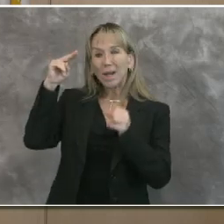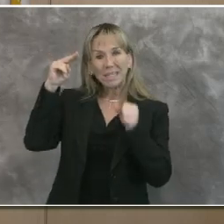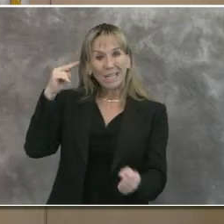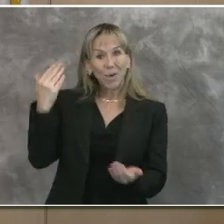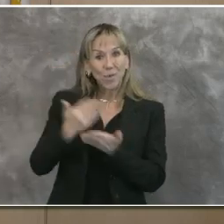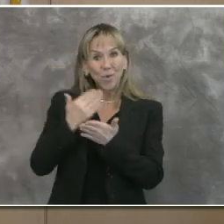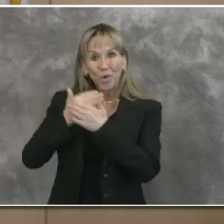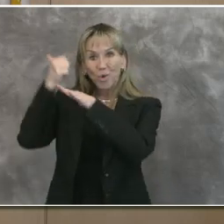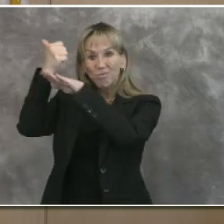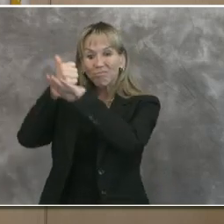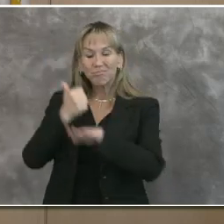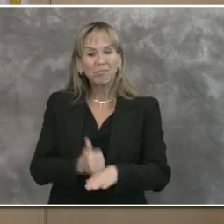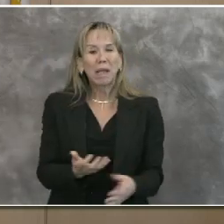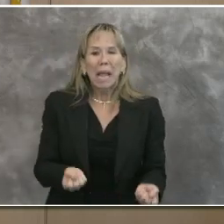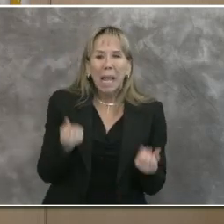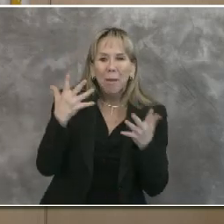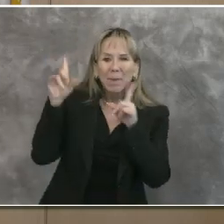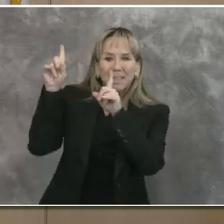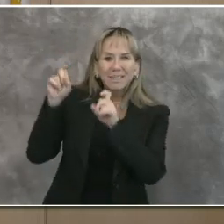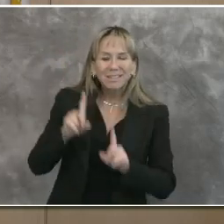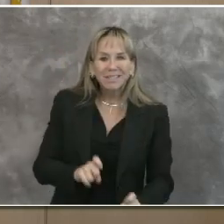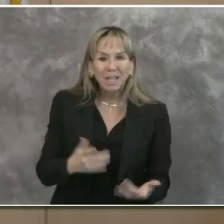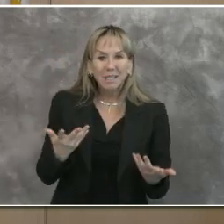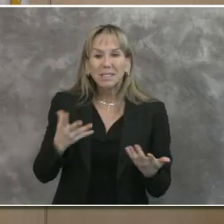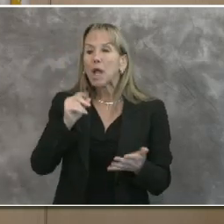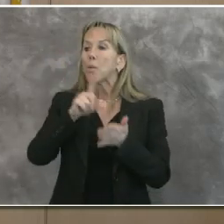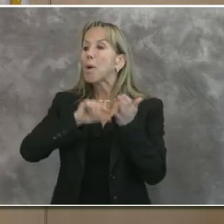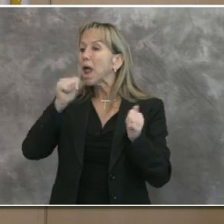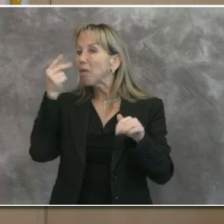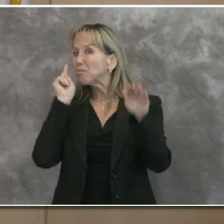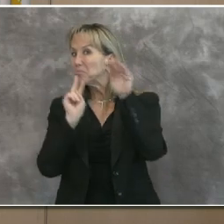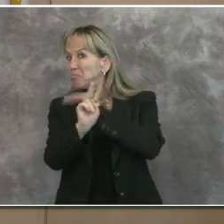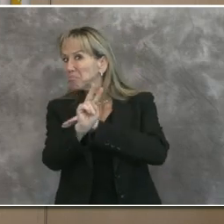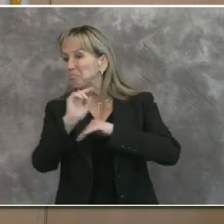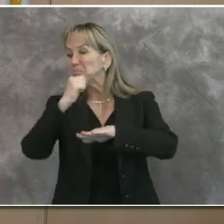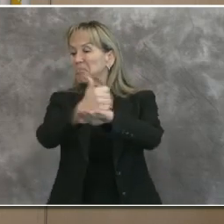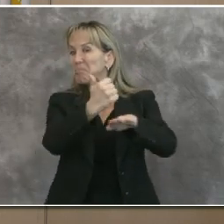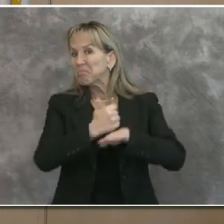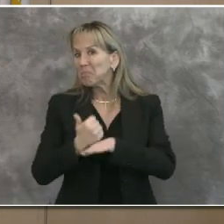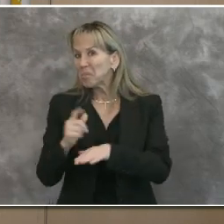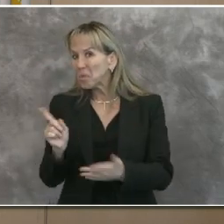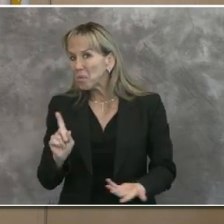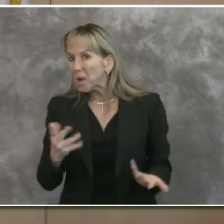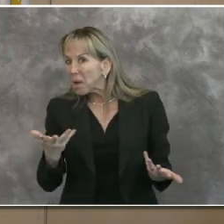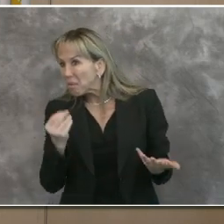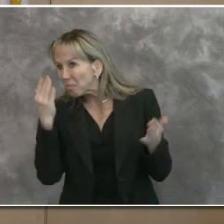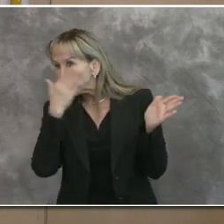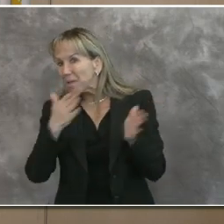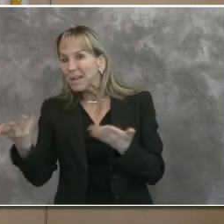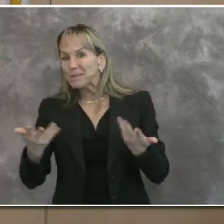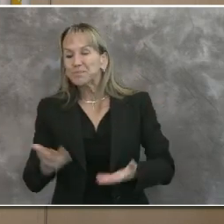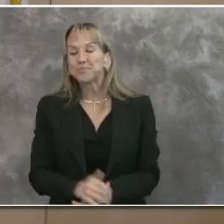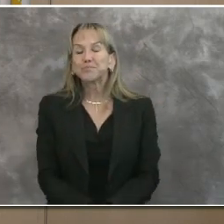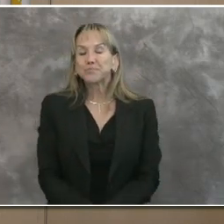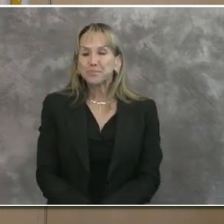and what other county testing locations are in the works? And I'll have a follow-up to that when you're done.